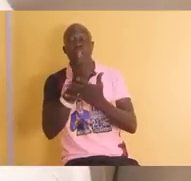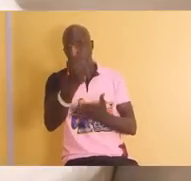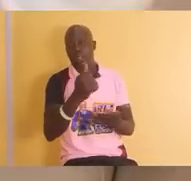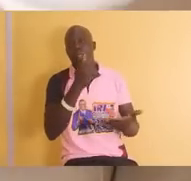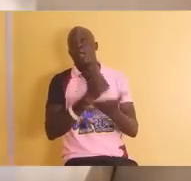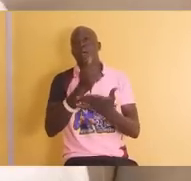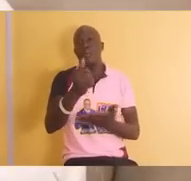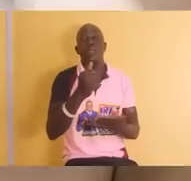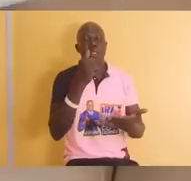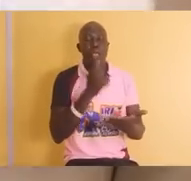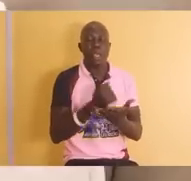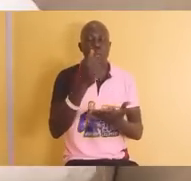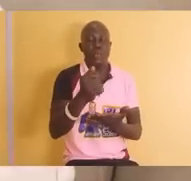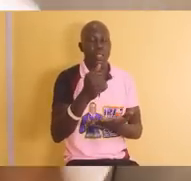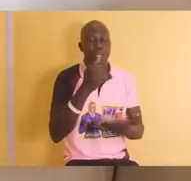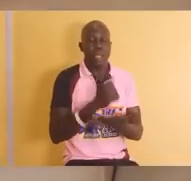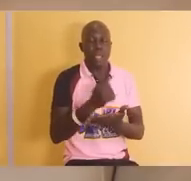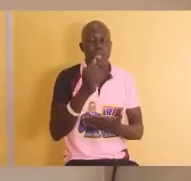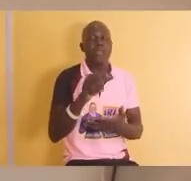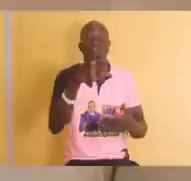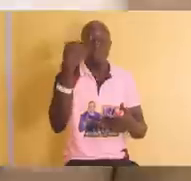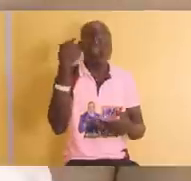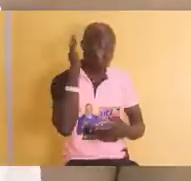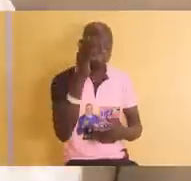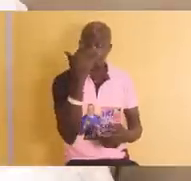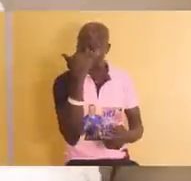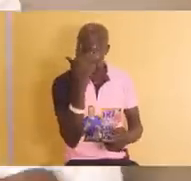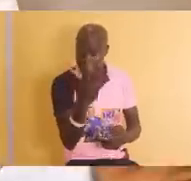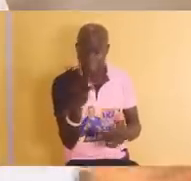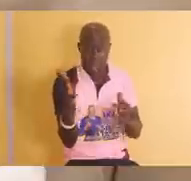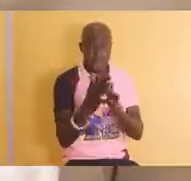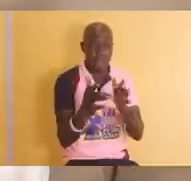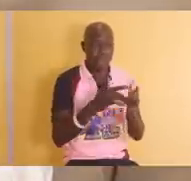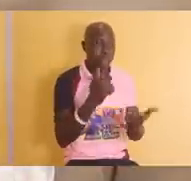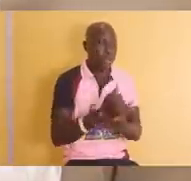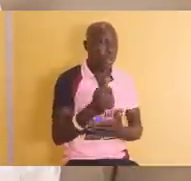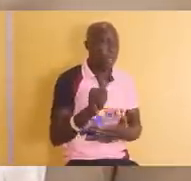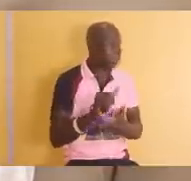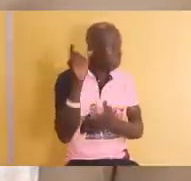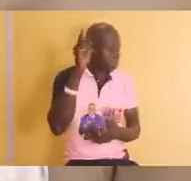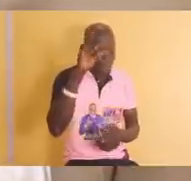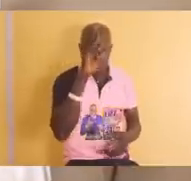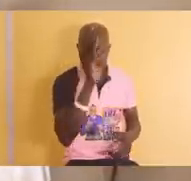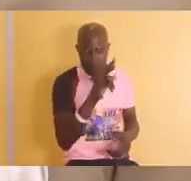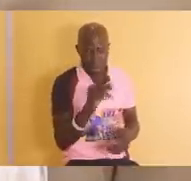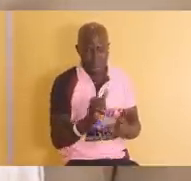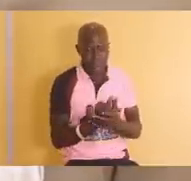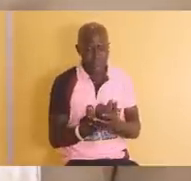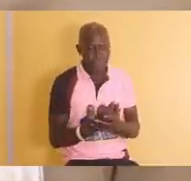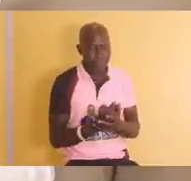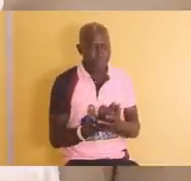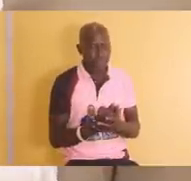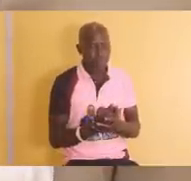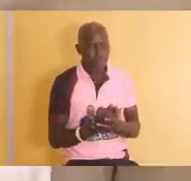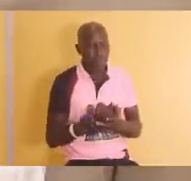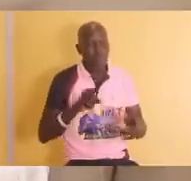ríra. Amen. Lọ ríra. Amen. Ó máa ríra. Amen. You see your son. Ẹ gbọ́ mi sá. Lẹ́yìn